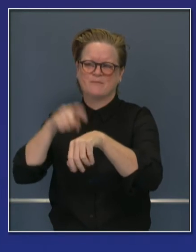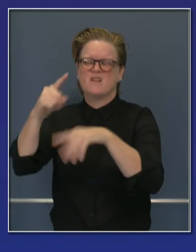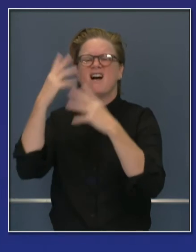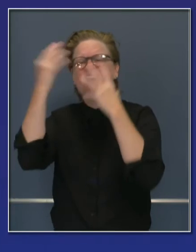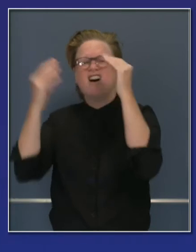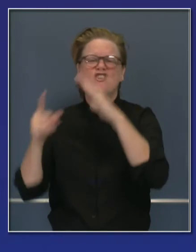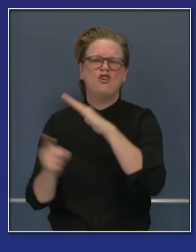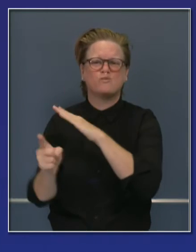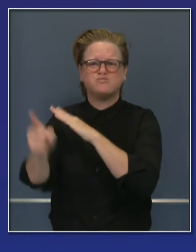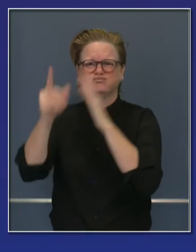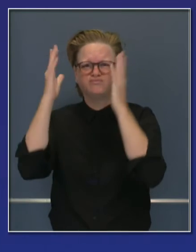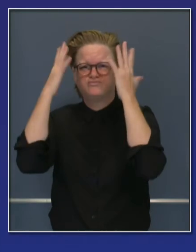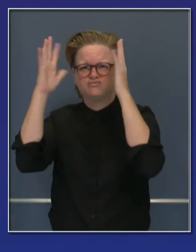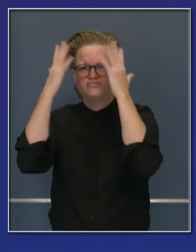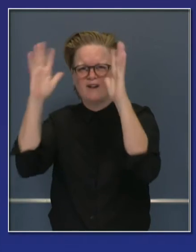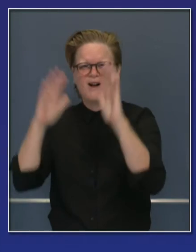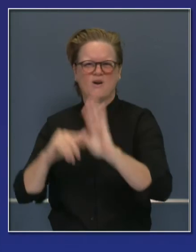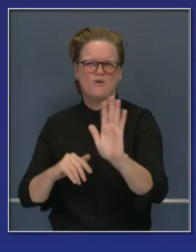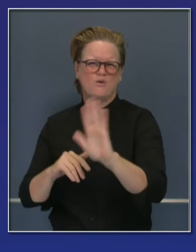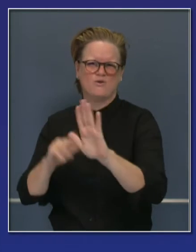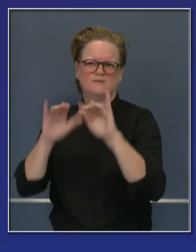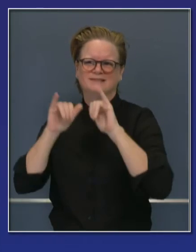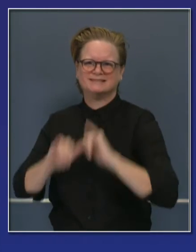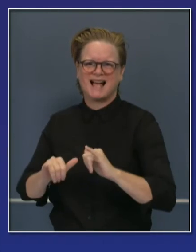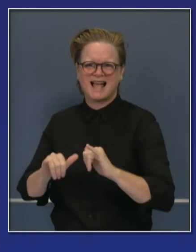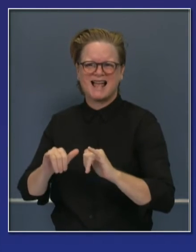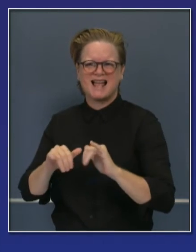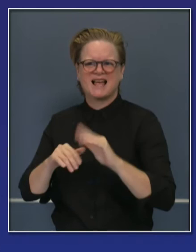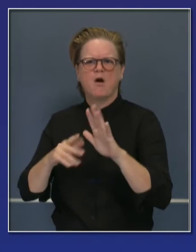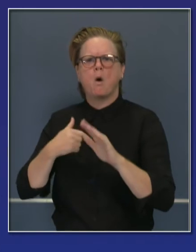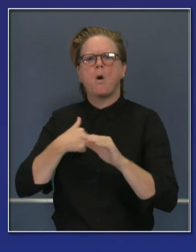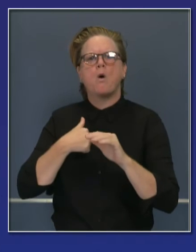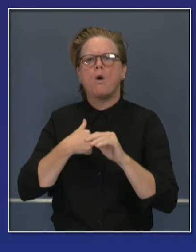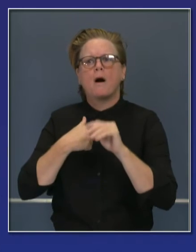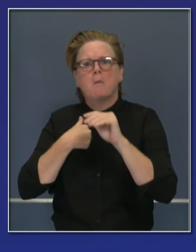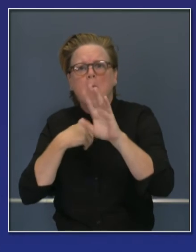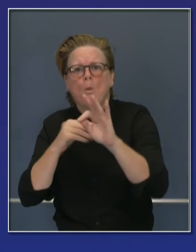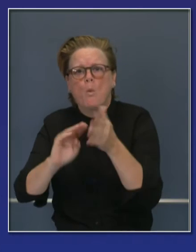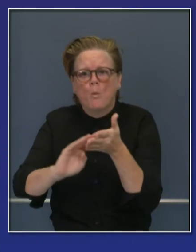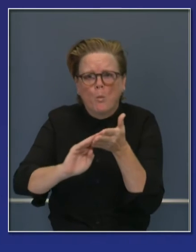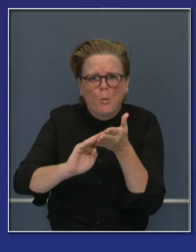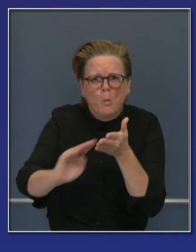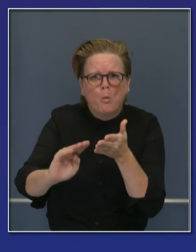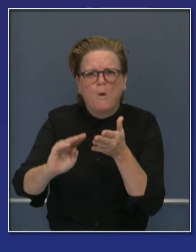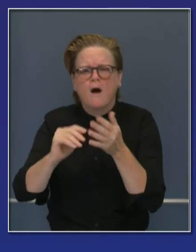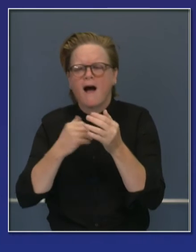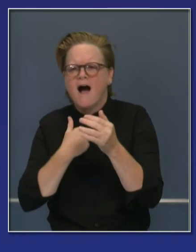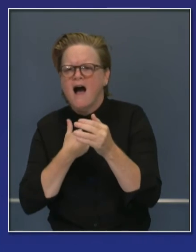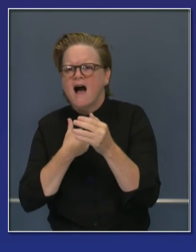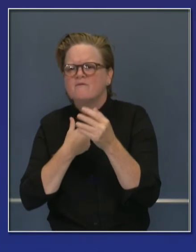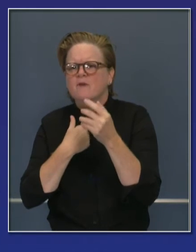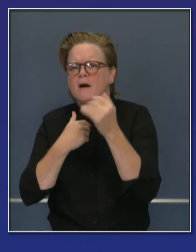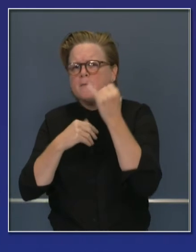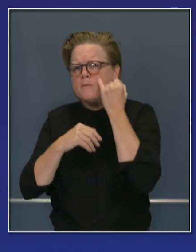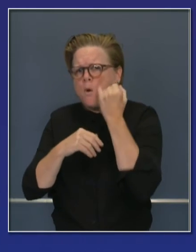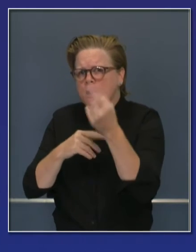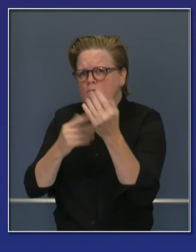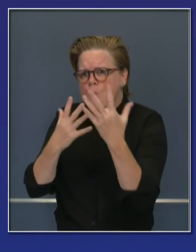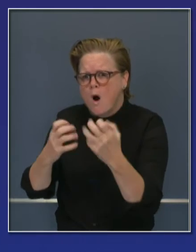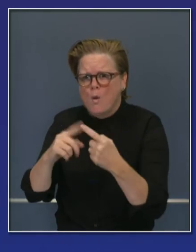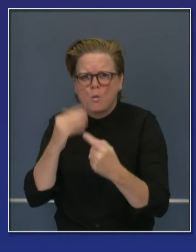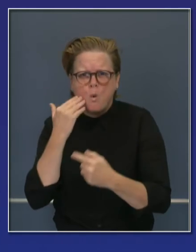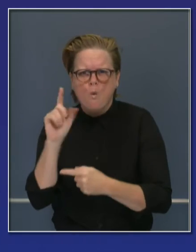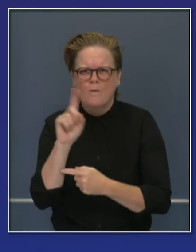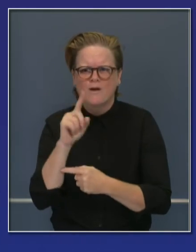a lot of exemptions. And by the way, those that want to inquire what those exemptions are and our strategies and thinking around that,